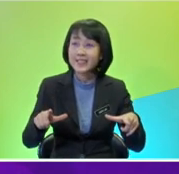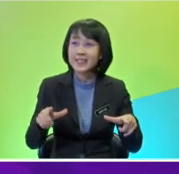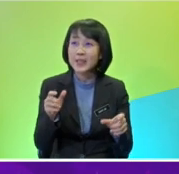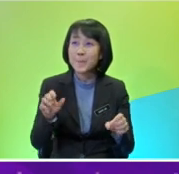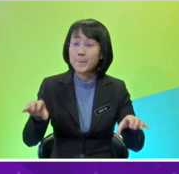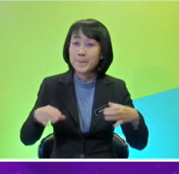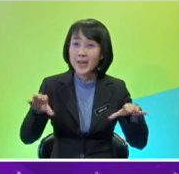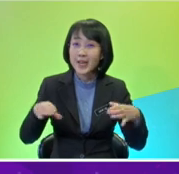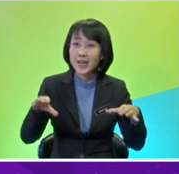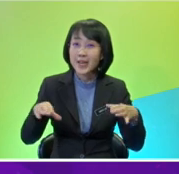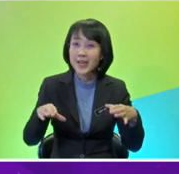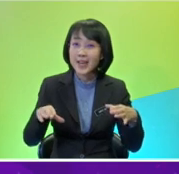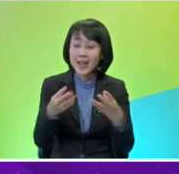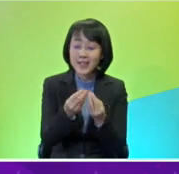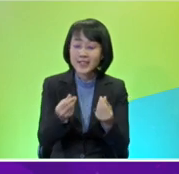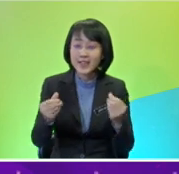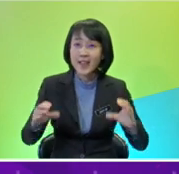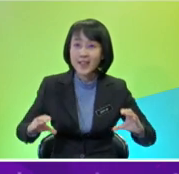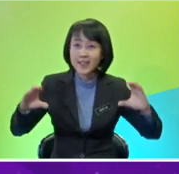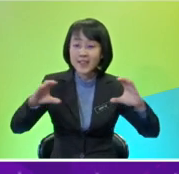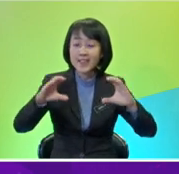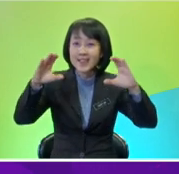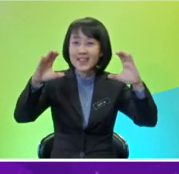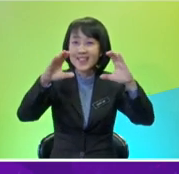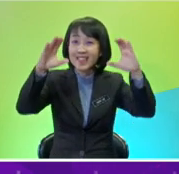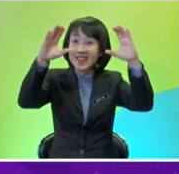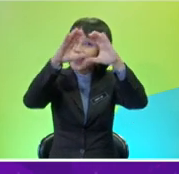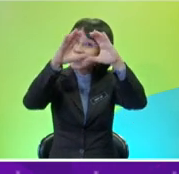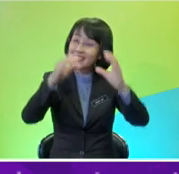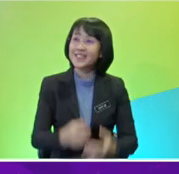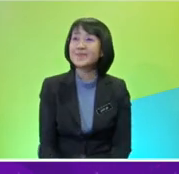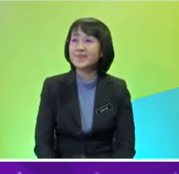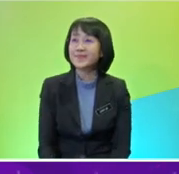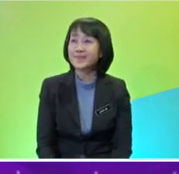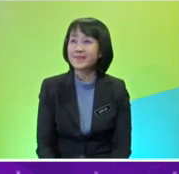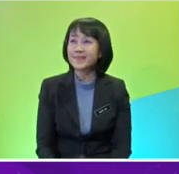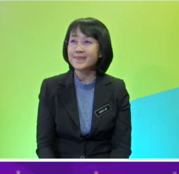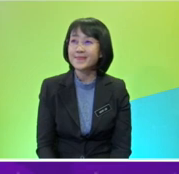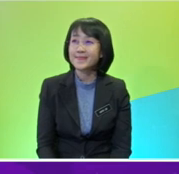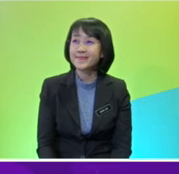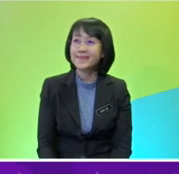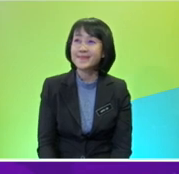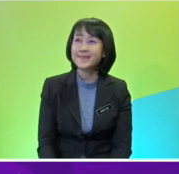try? All right, Adam. Try to ask Hannah. Hannah, okay, one, two, go.